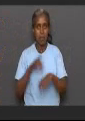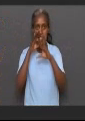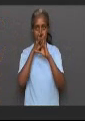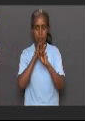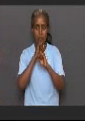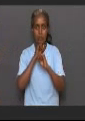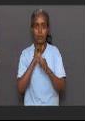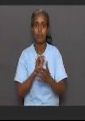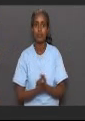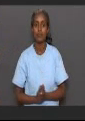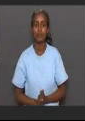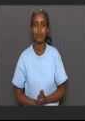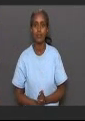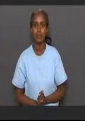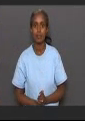Time's up.